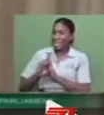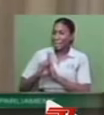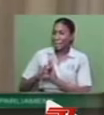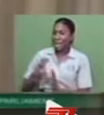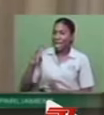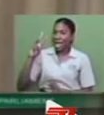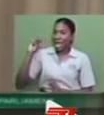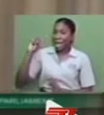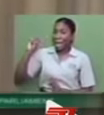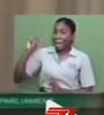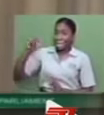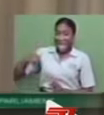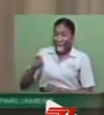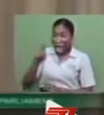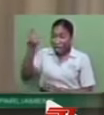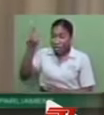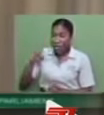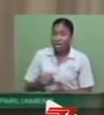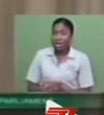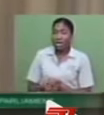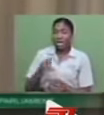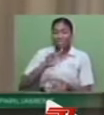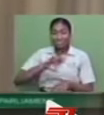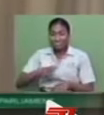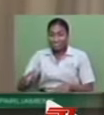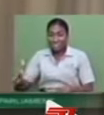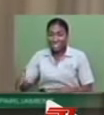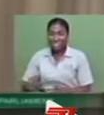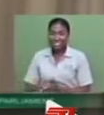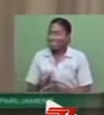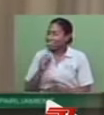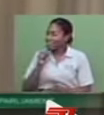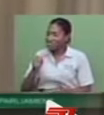Town, all receive considerably less than those